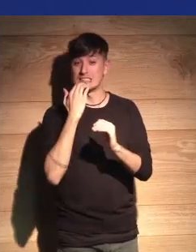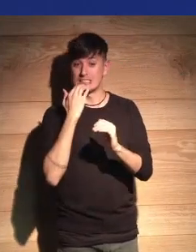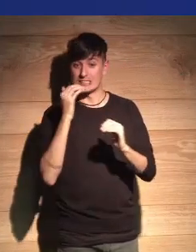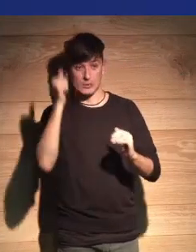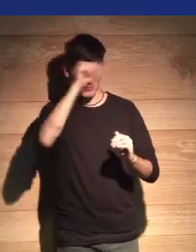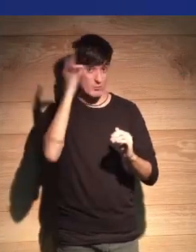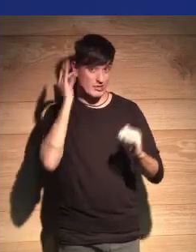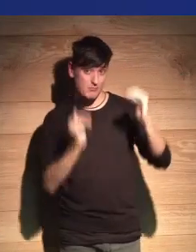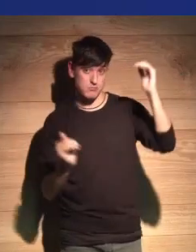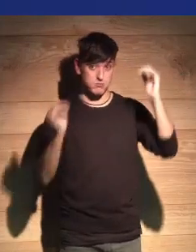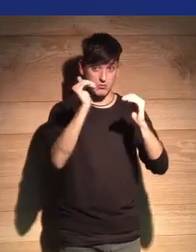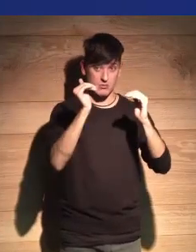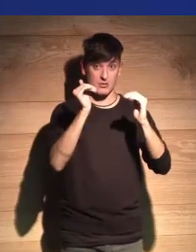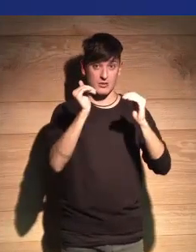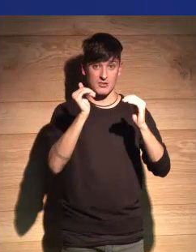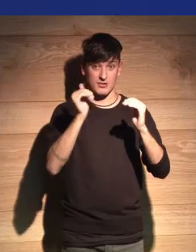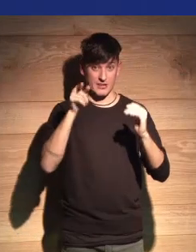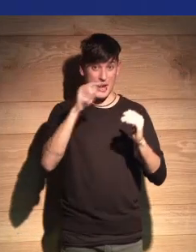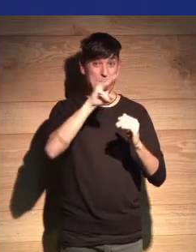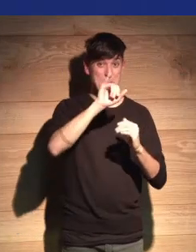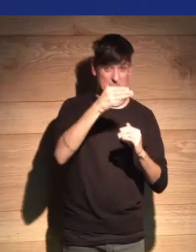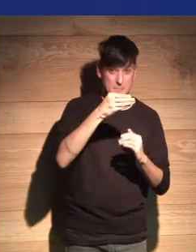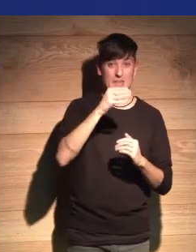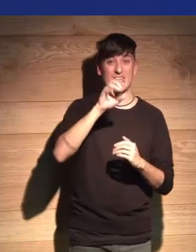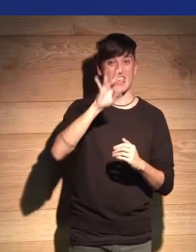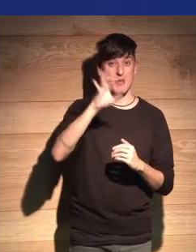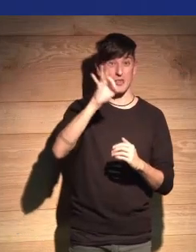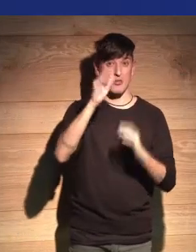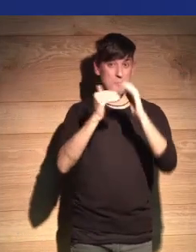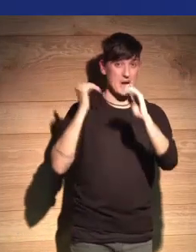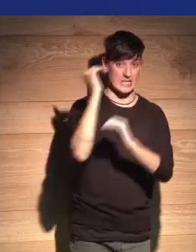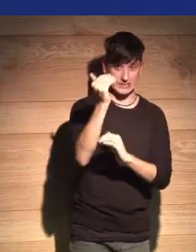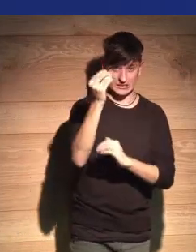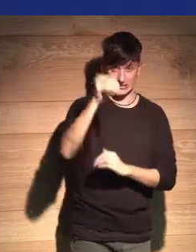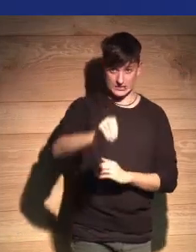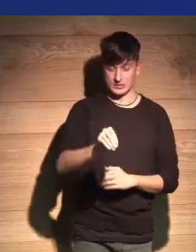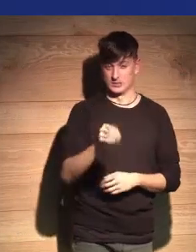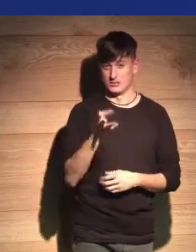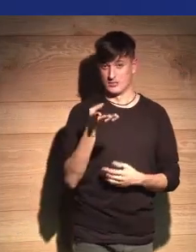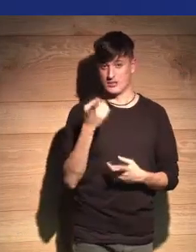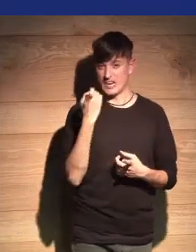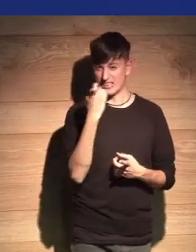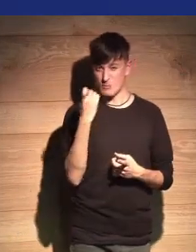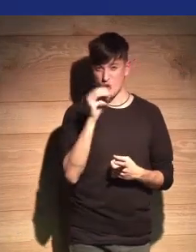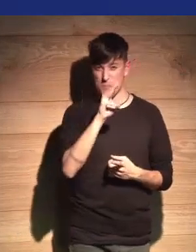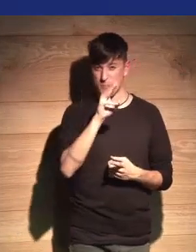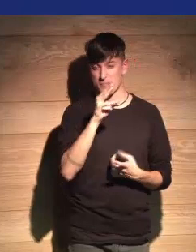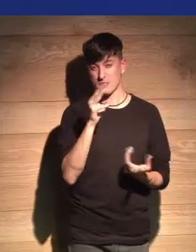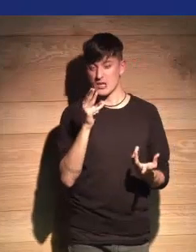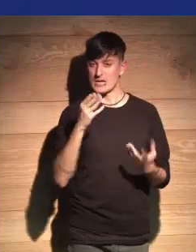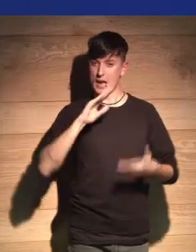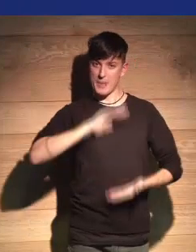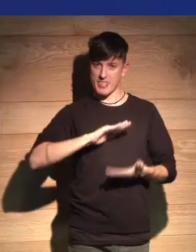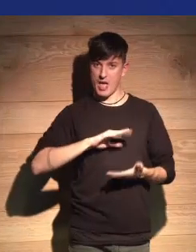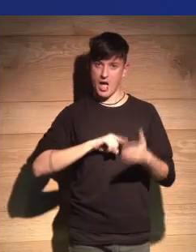15% higher if we put an end to this wage gap. So we need to take advantage of